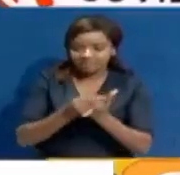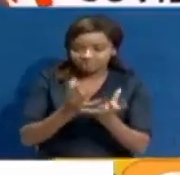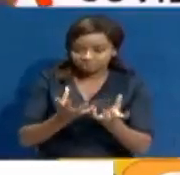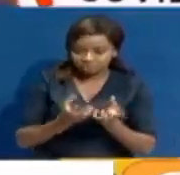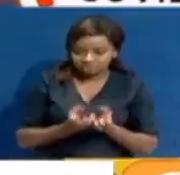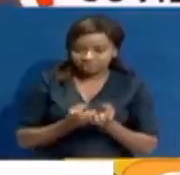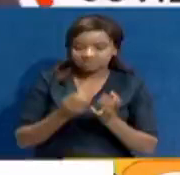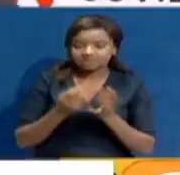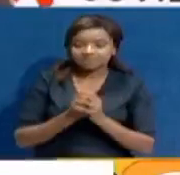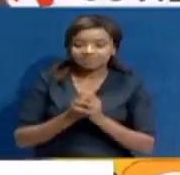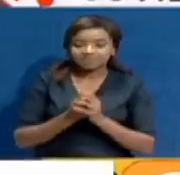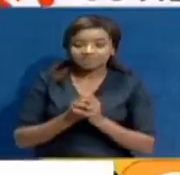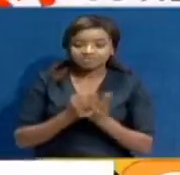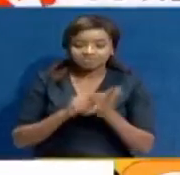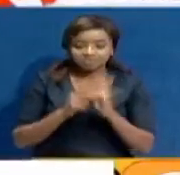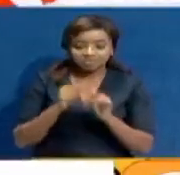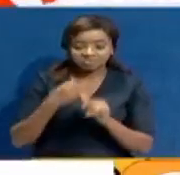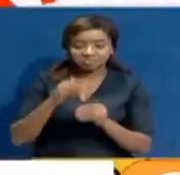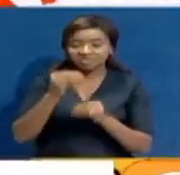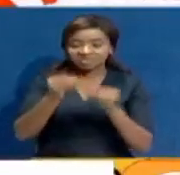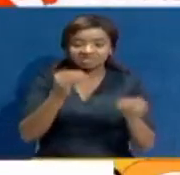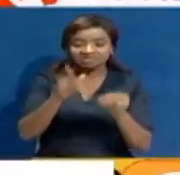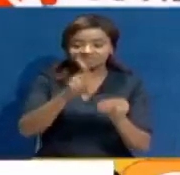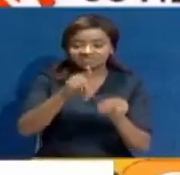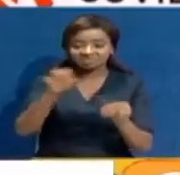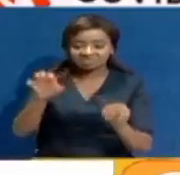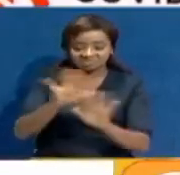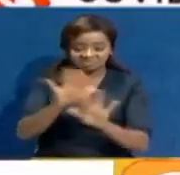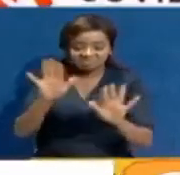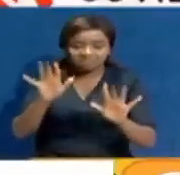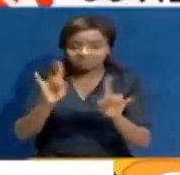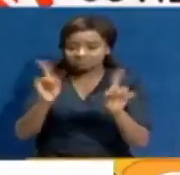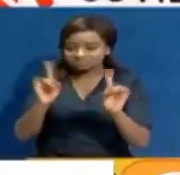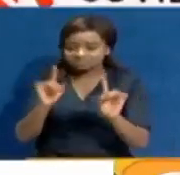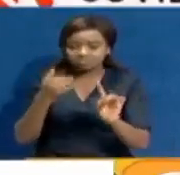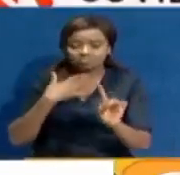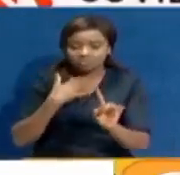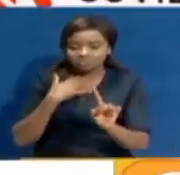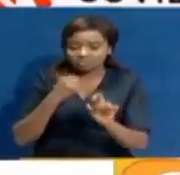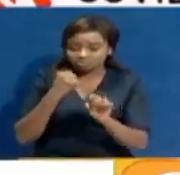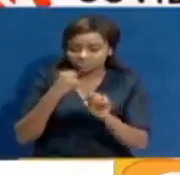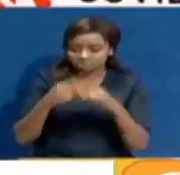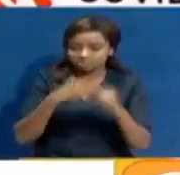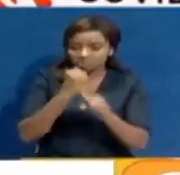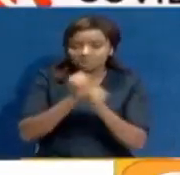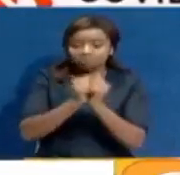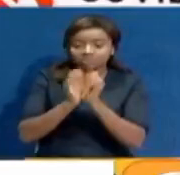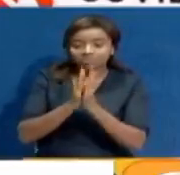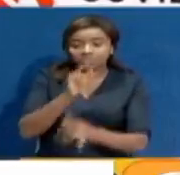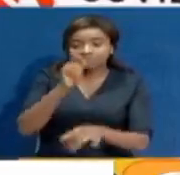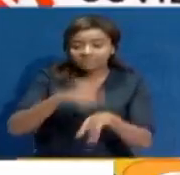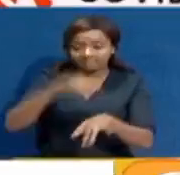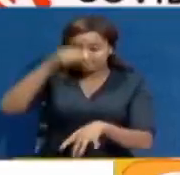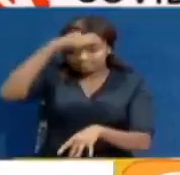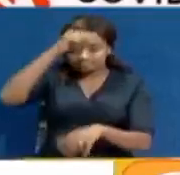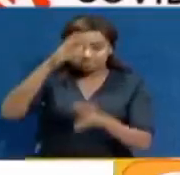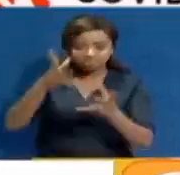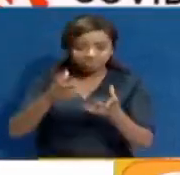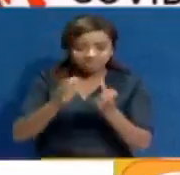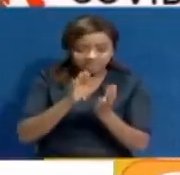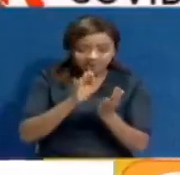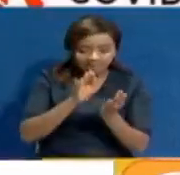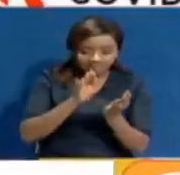needs. So we are going to go beyond PPEs and work with you, because immediately you graduate, you need a bank account, you need a credit